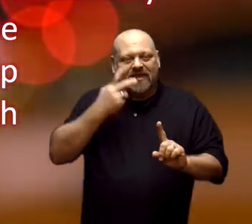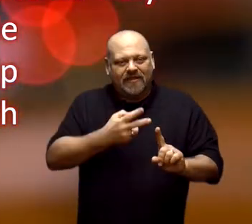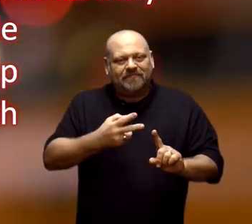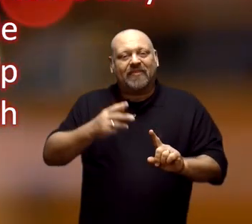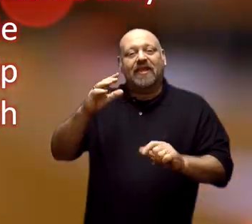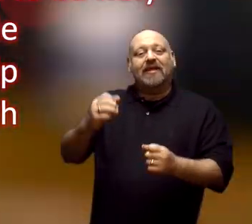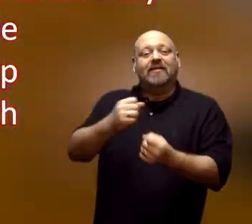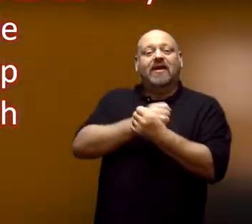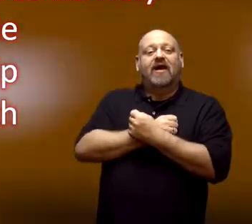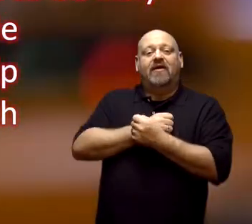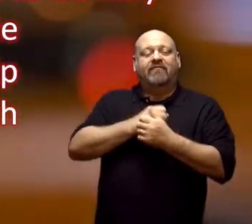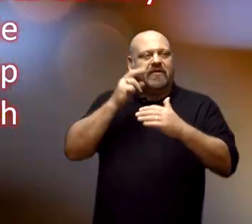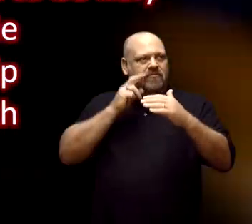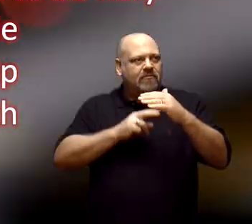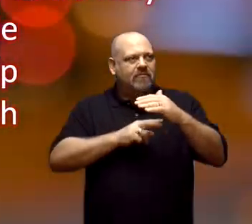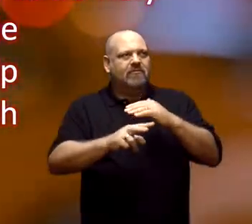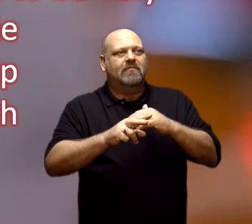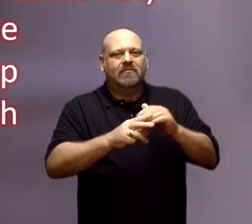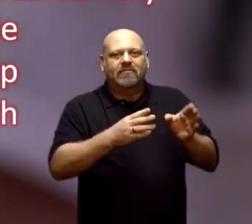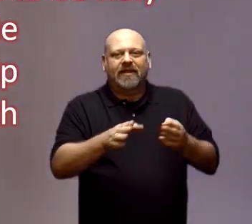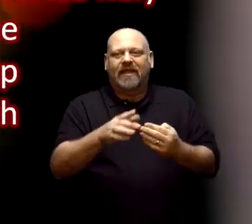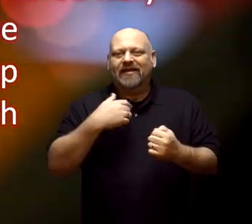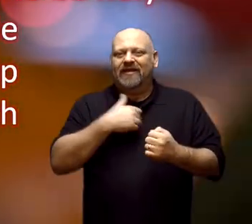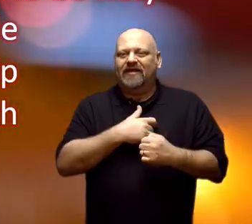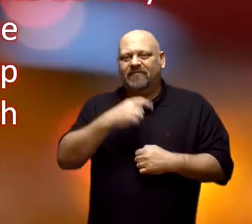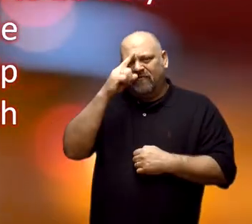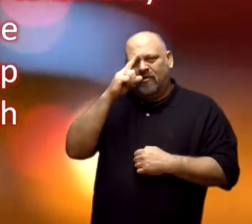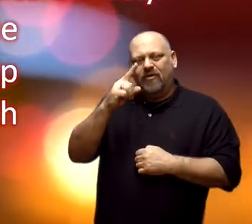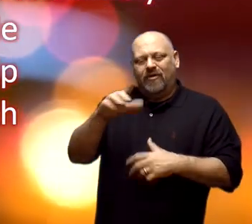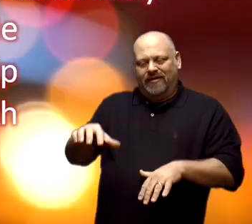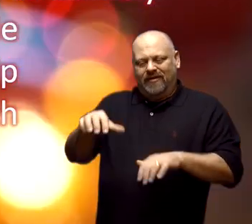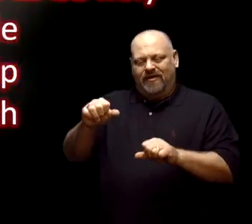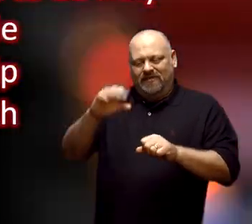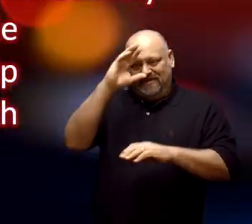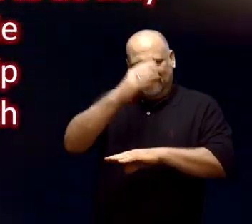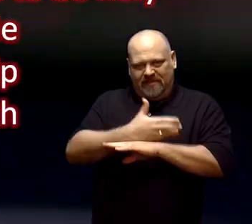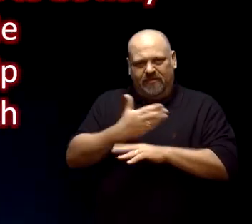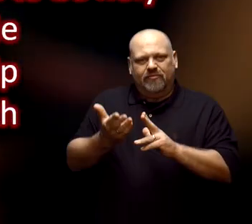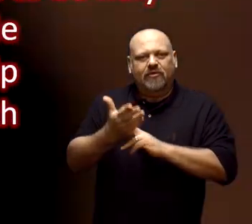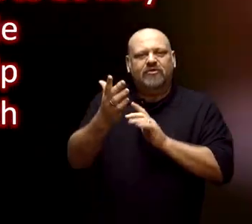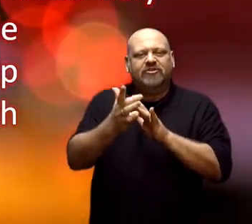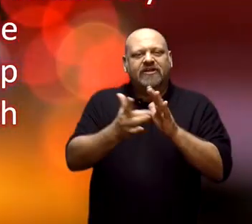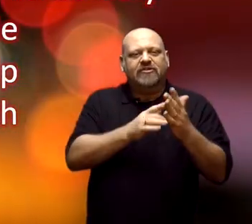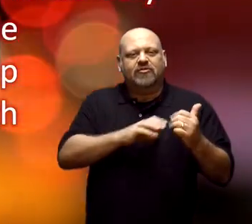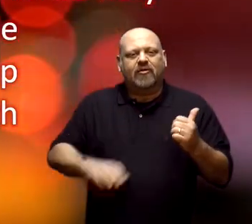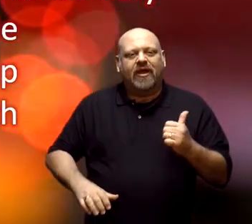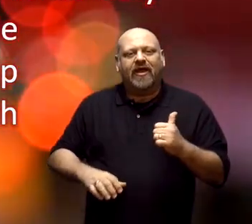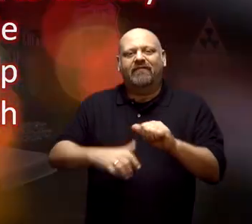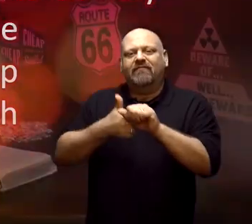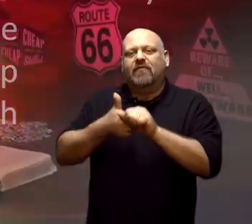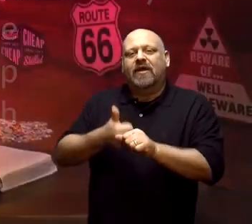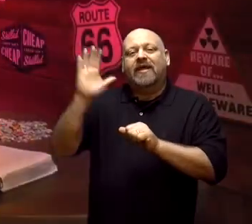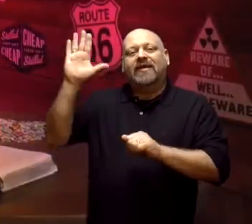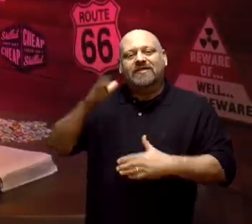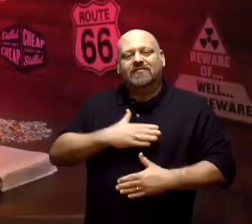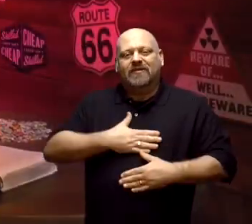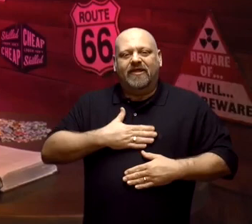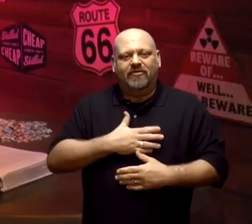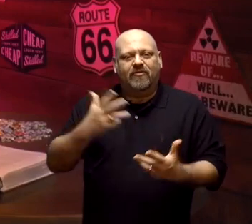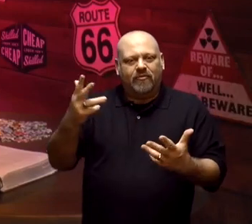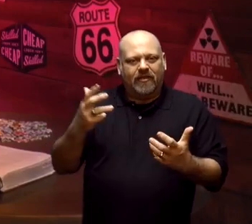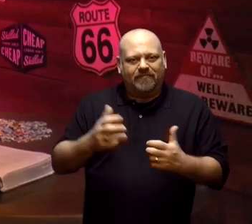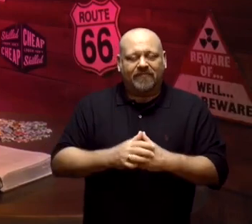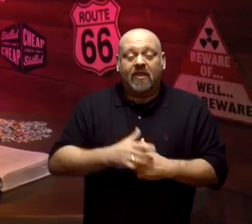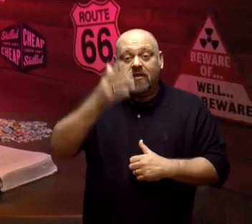predestined us for adoption to sonship through Jesus Christ in accordance with his pleasure and will." God has